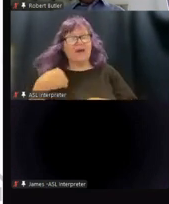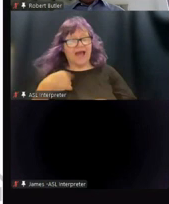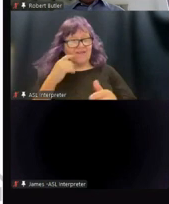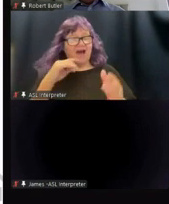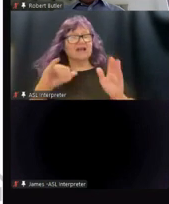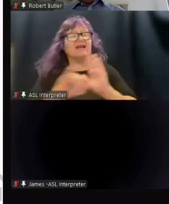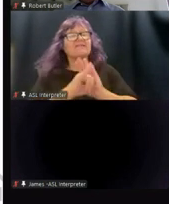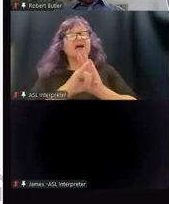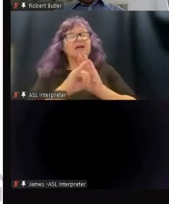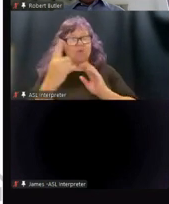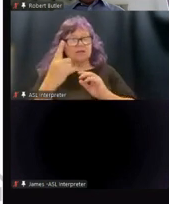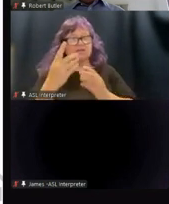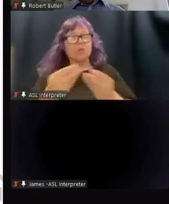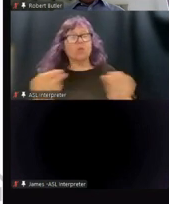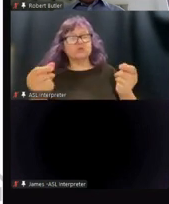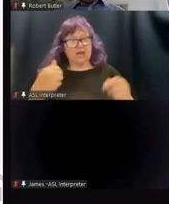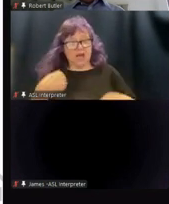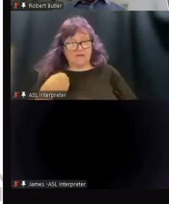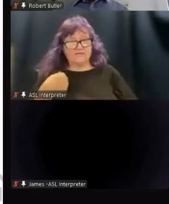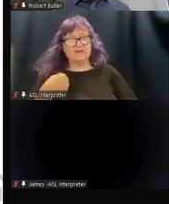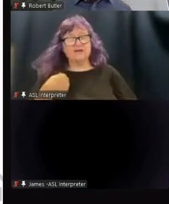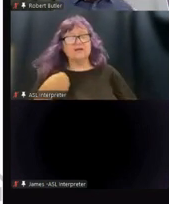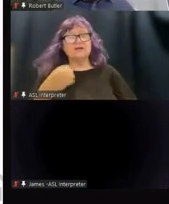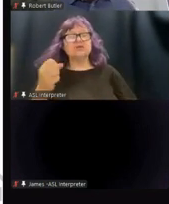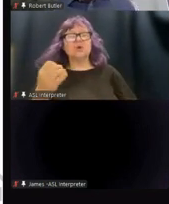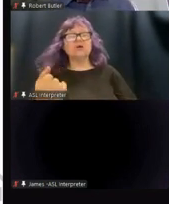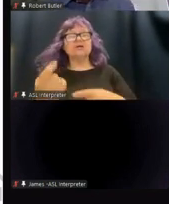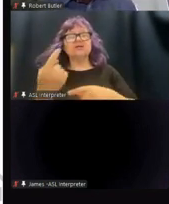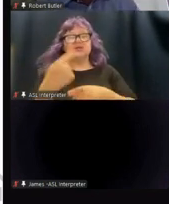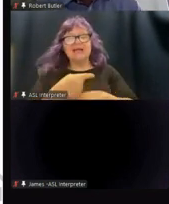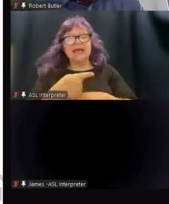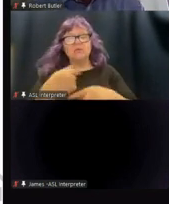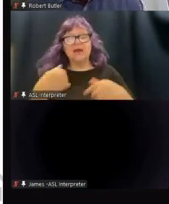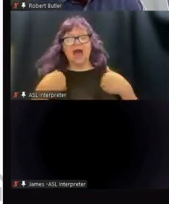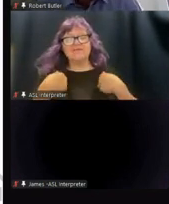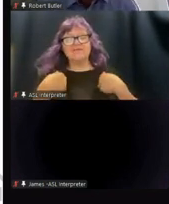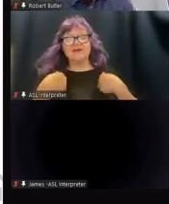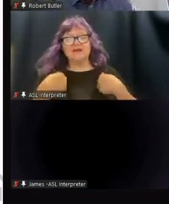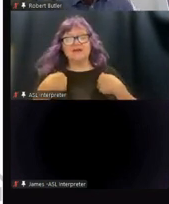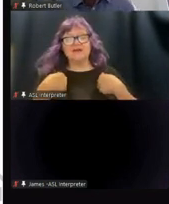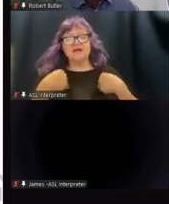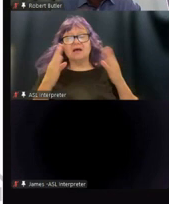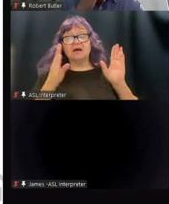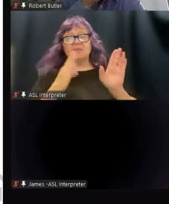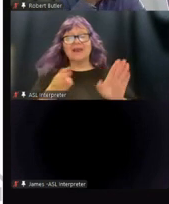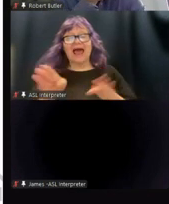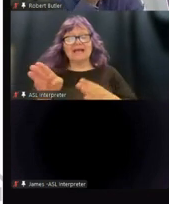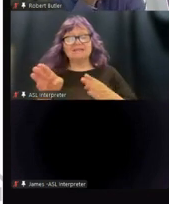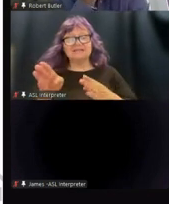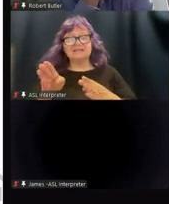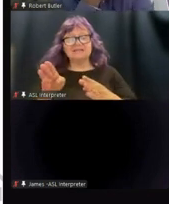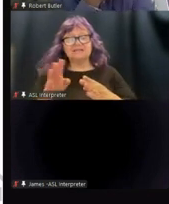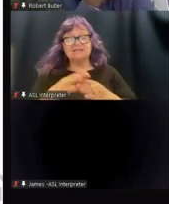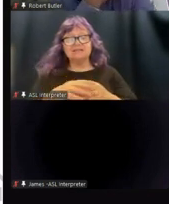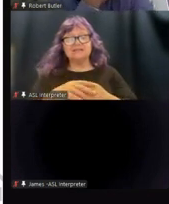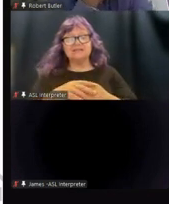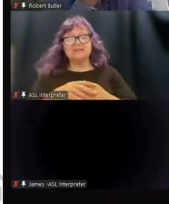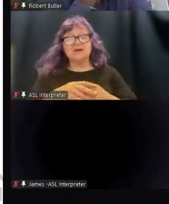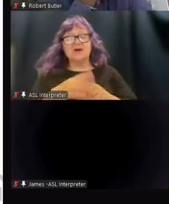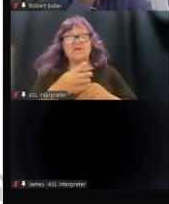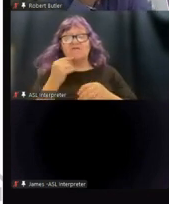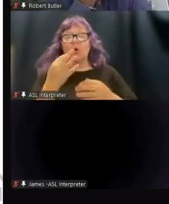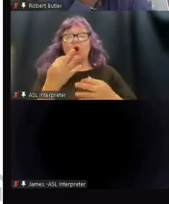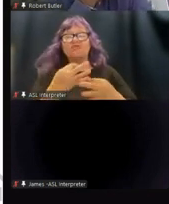solution. So today we have plans for what we're calling our freestanding mini